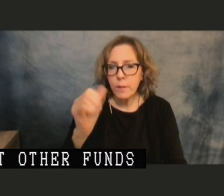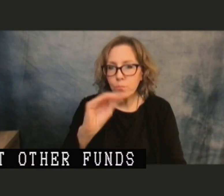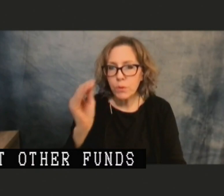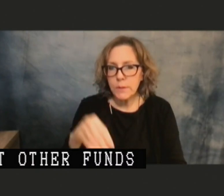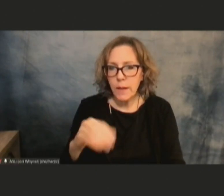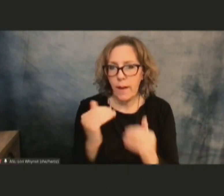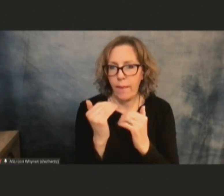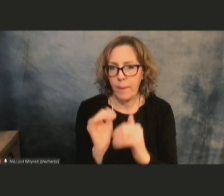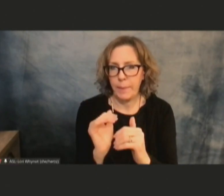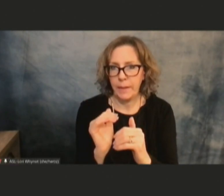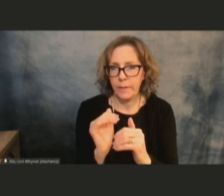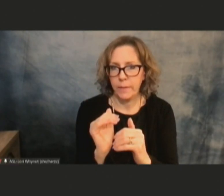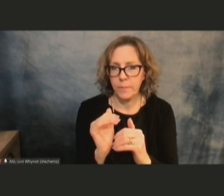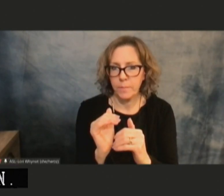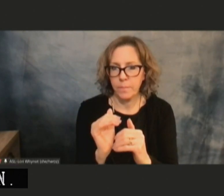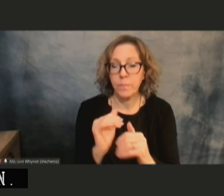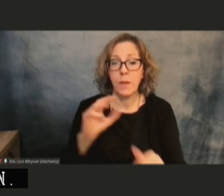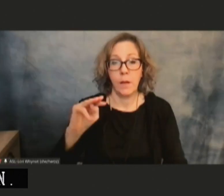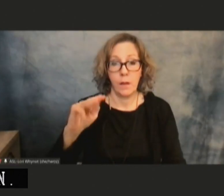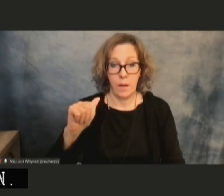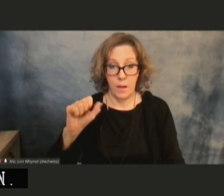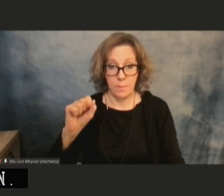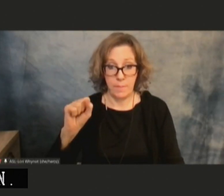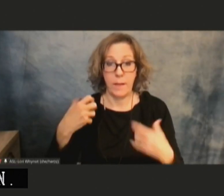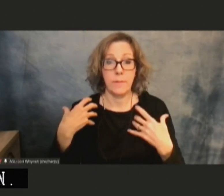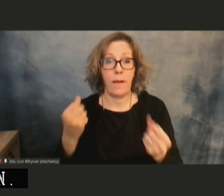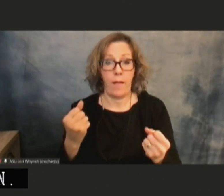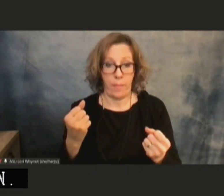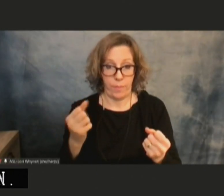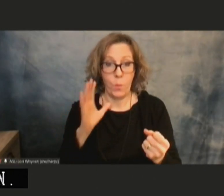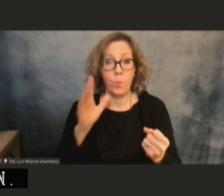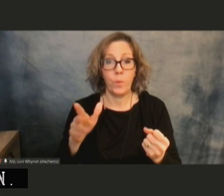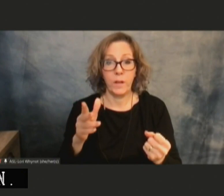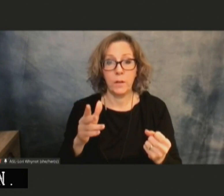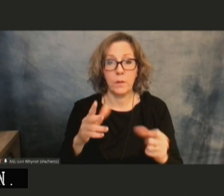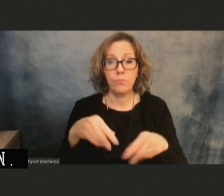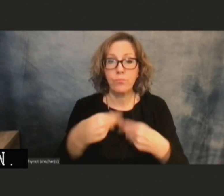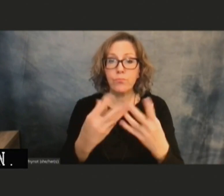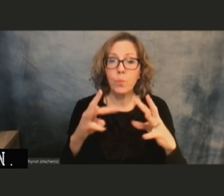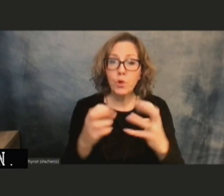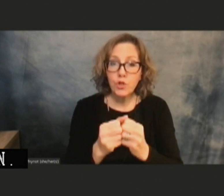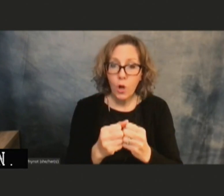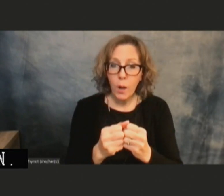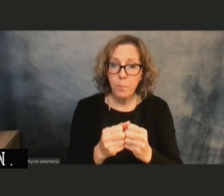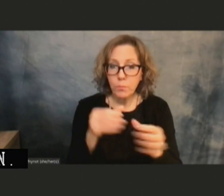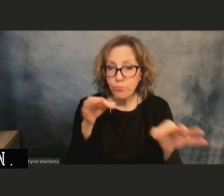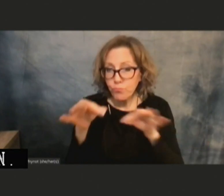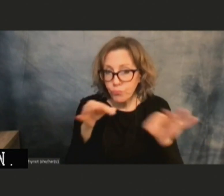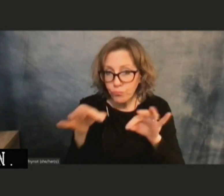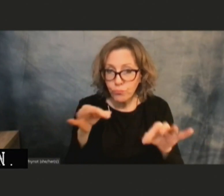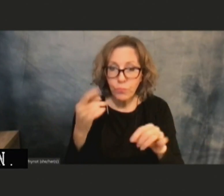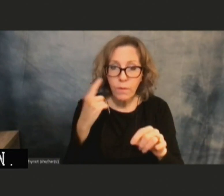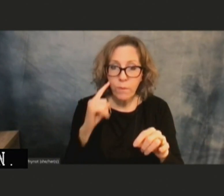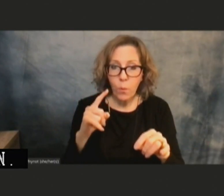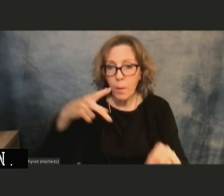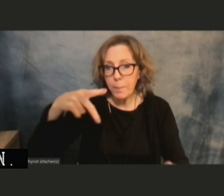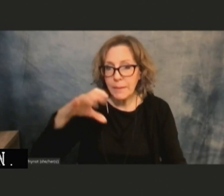session for PCA consumer employers on